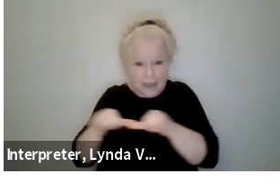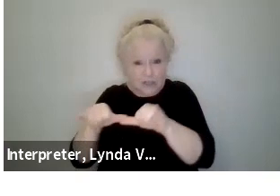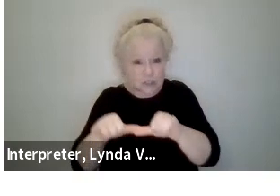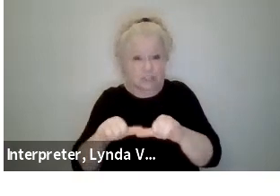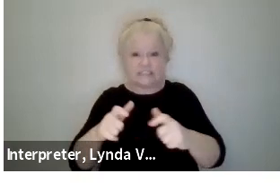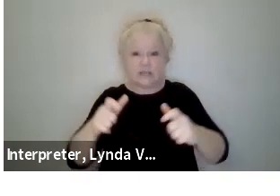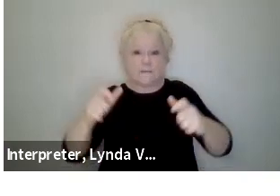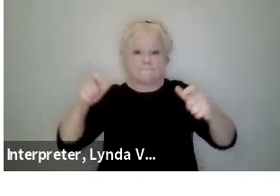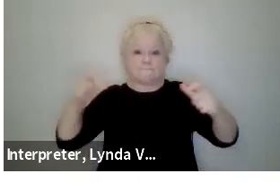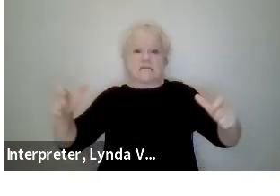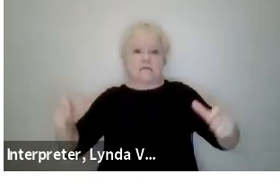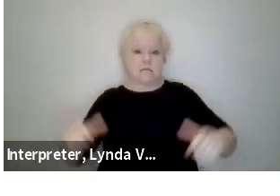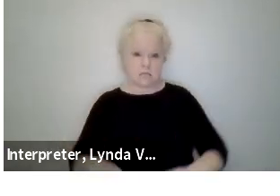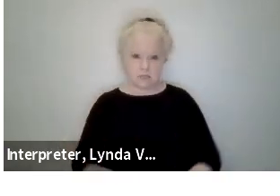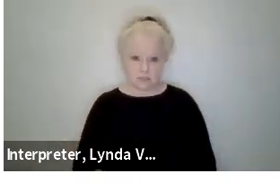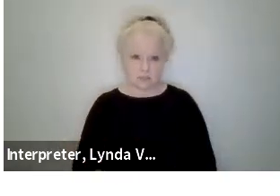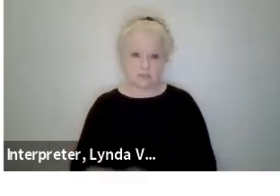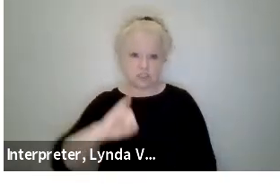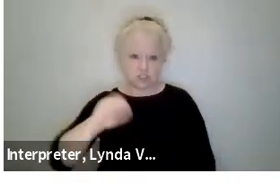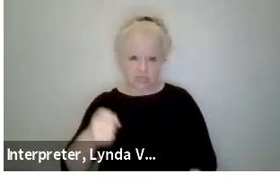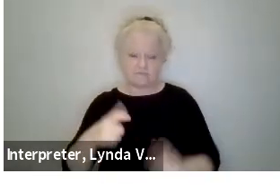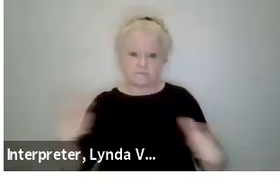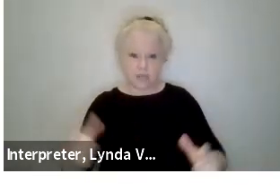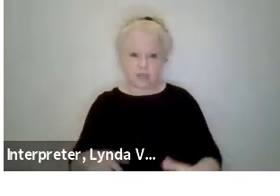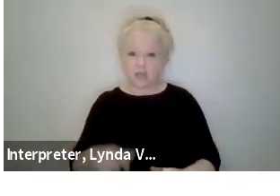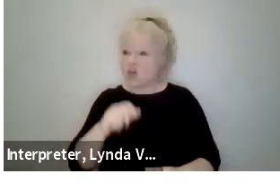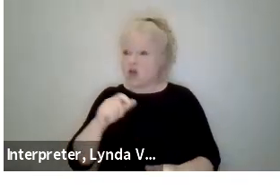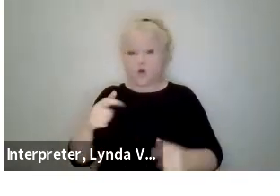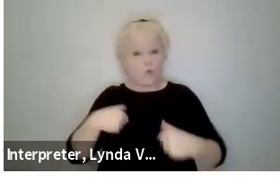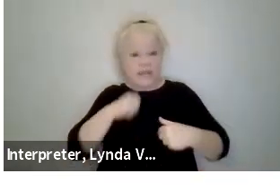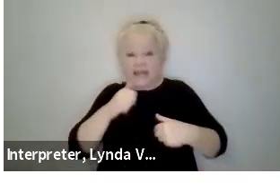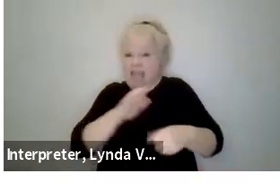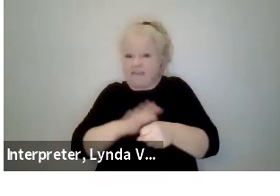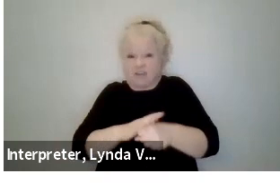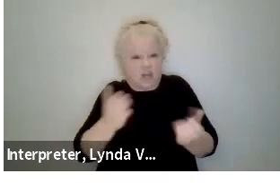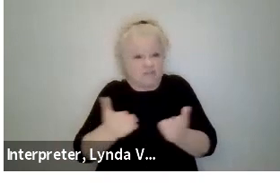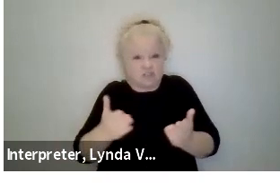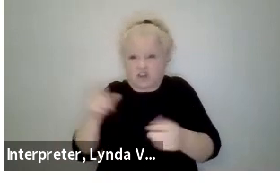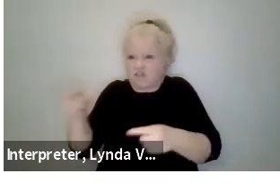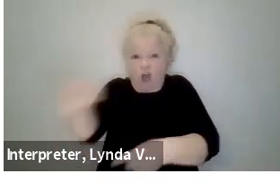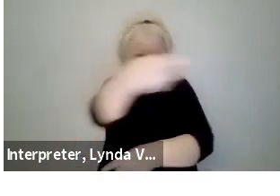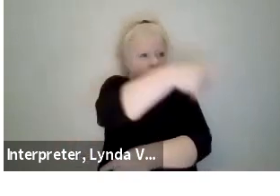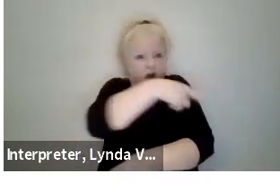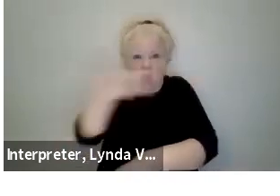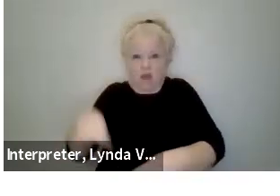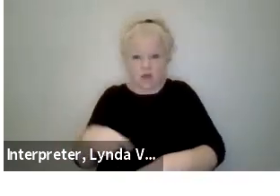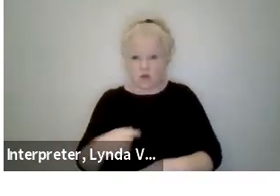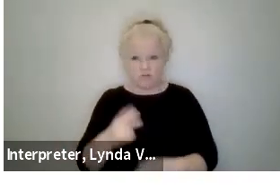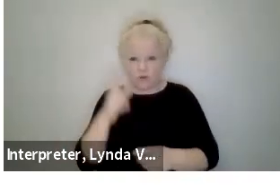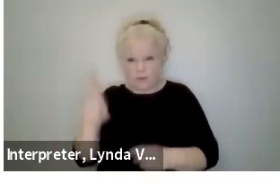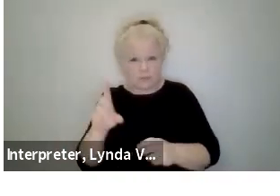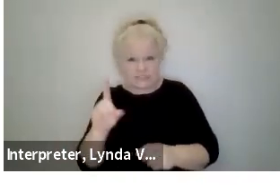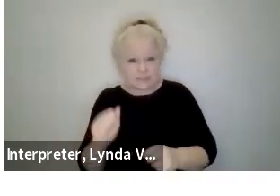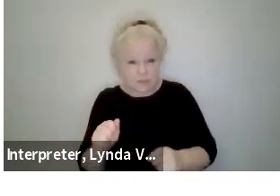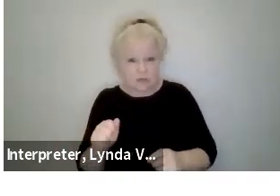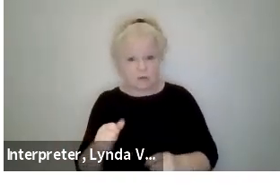to serve, and there just weren't enough employment services readily available throughout Northeast Florida to people with disabilities.